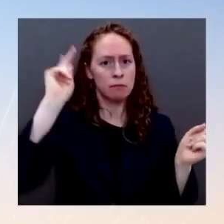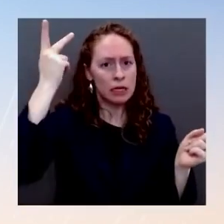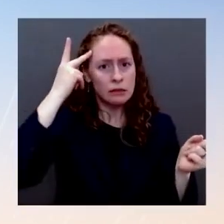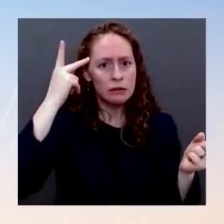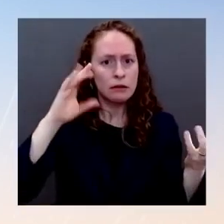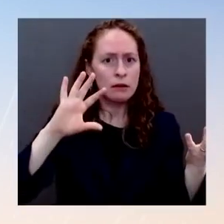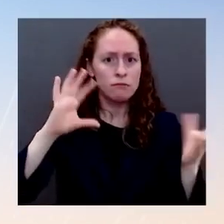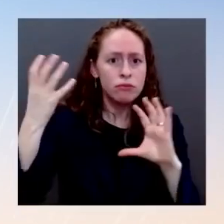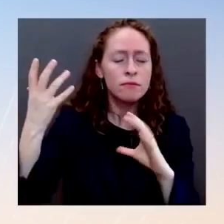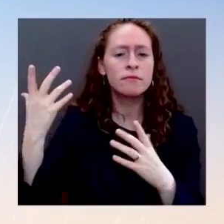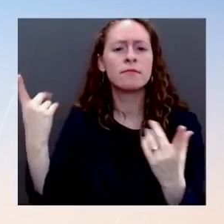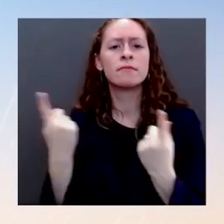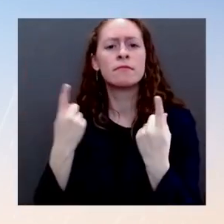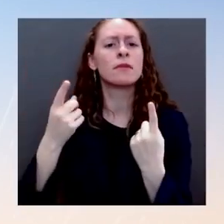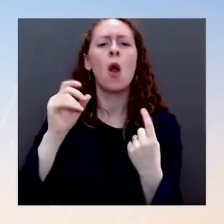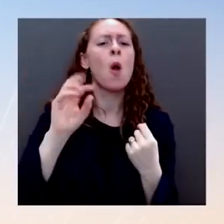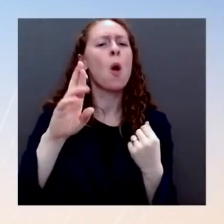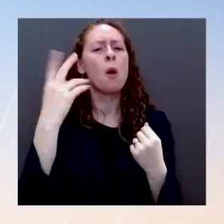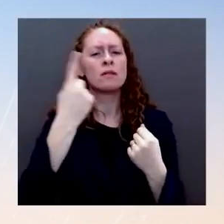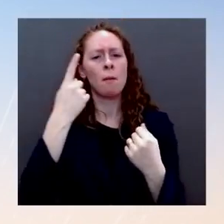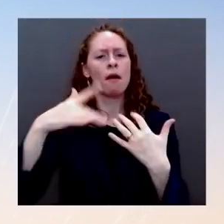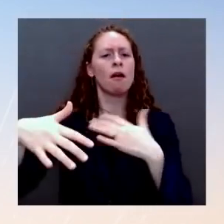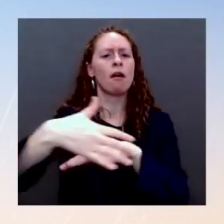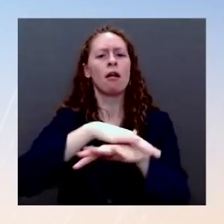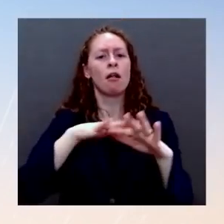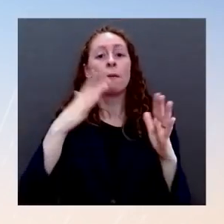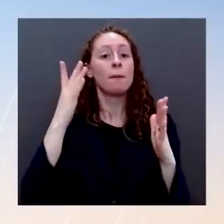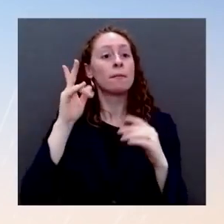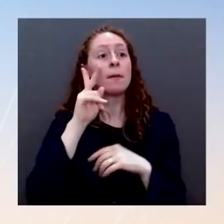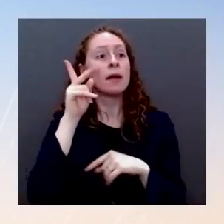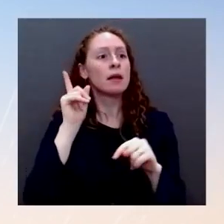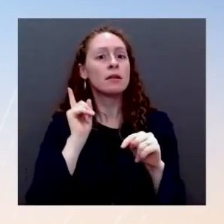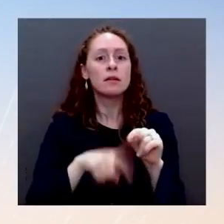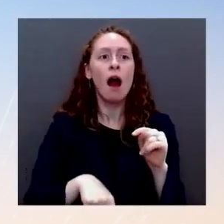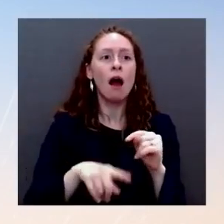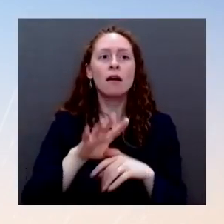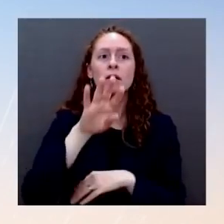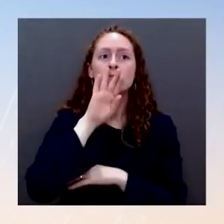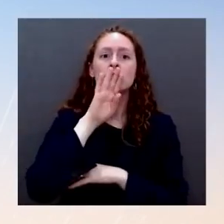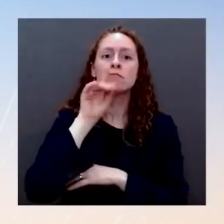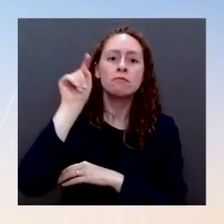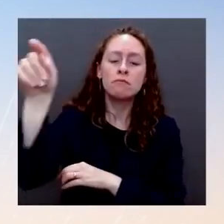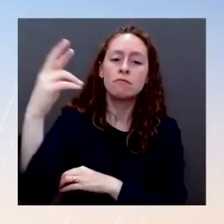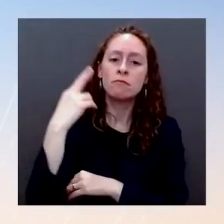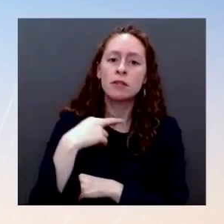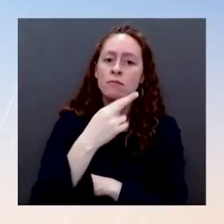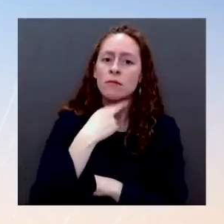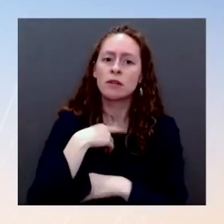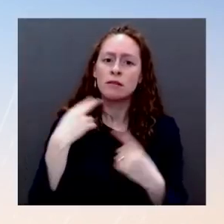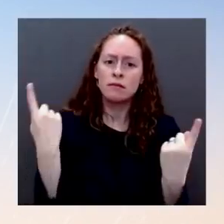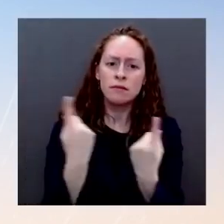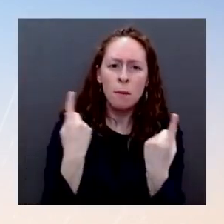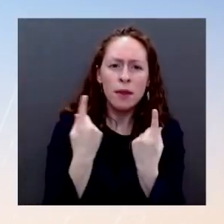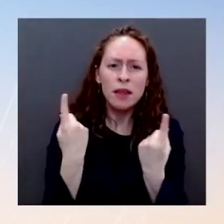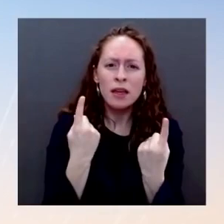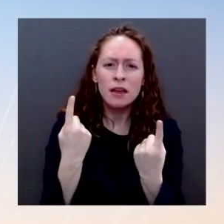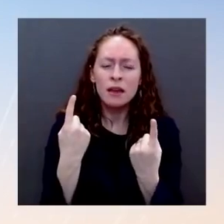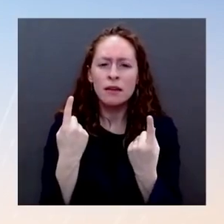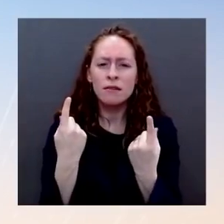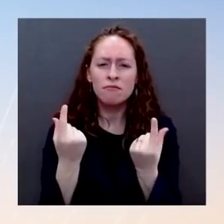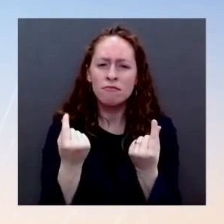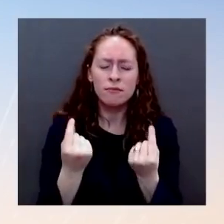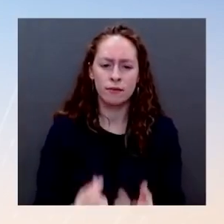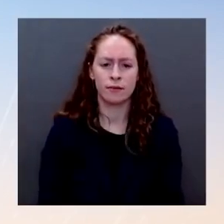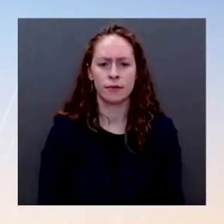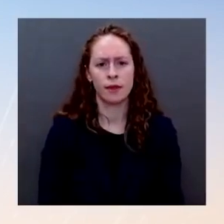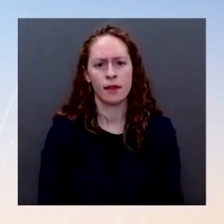labor shortages? We have boosters available for every American. They can get boosted now, regardless of what the CDC guidance is, whether were just approved for the